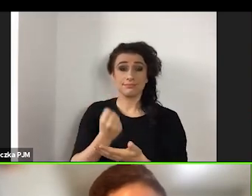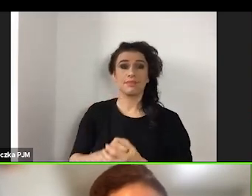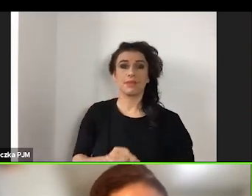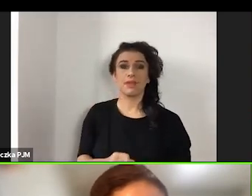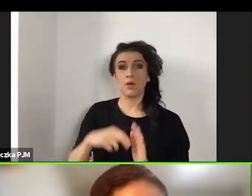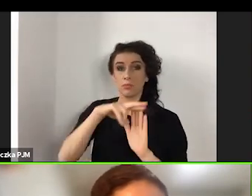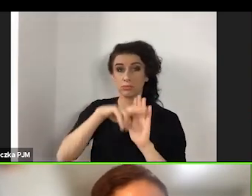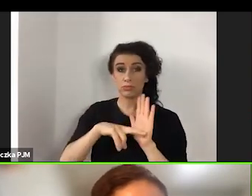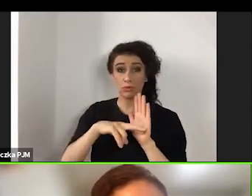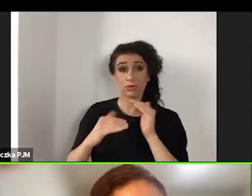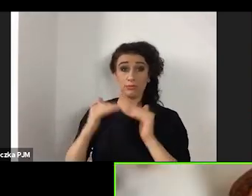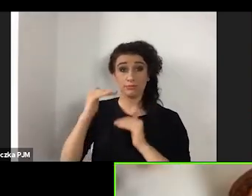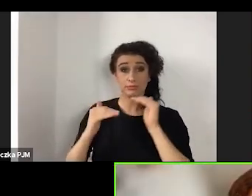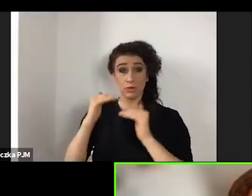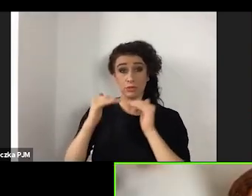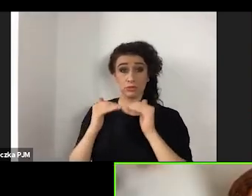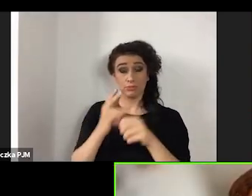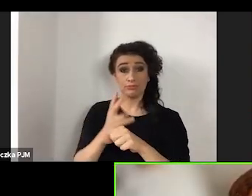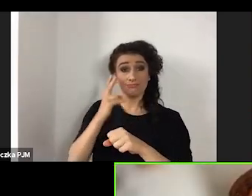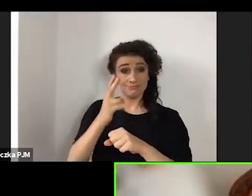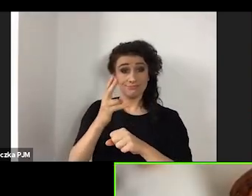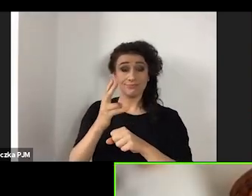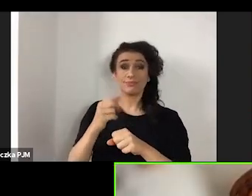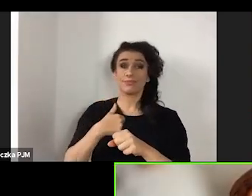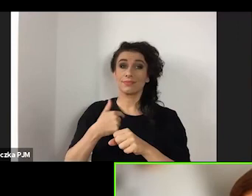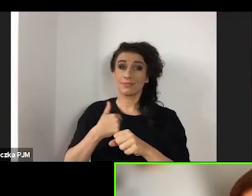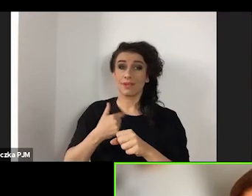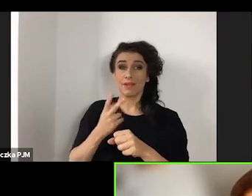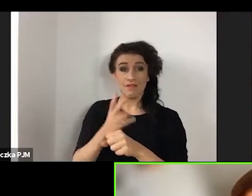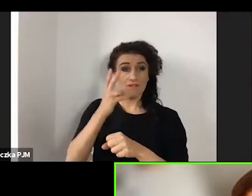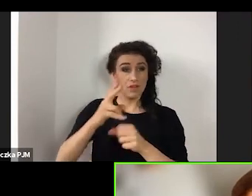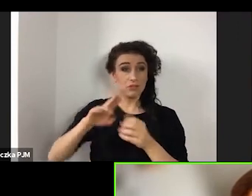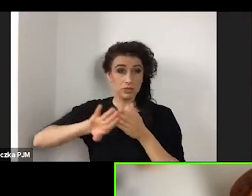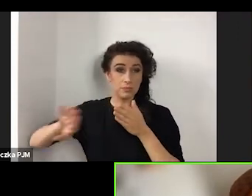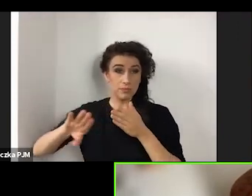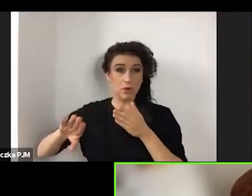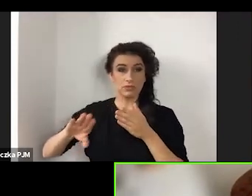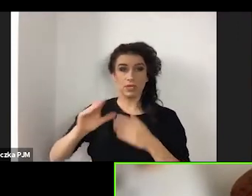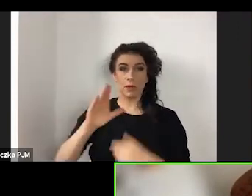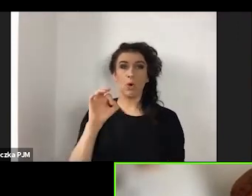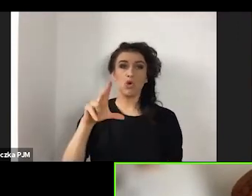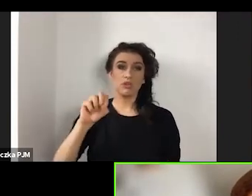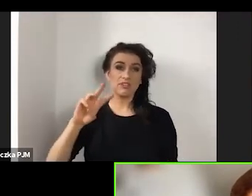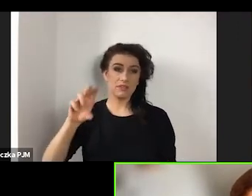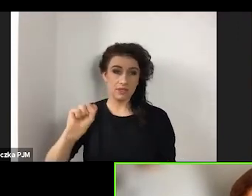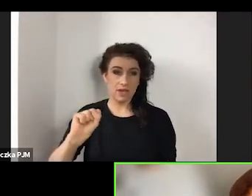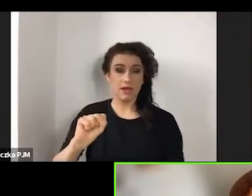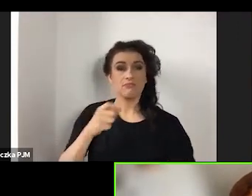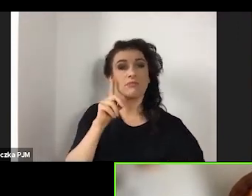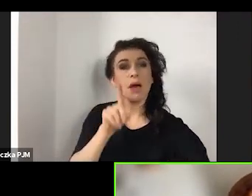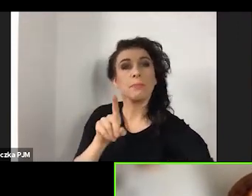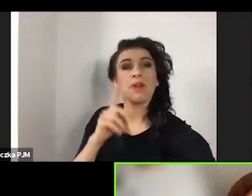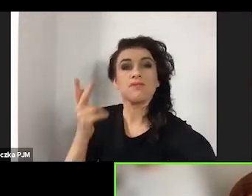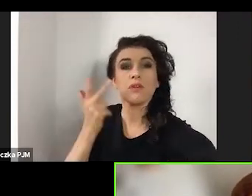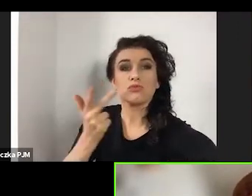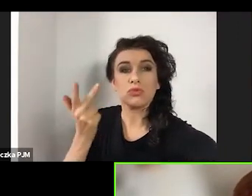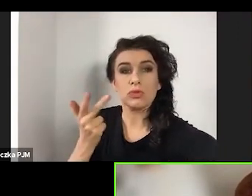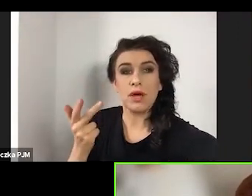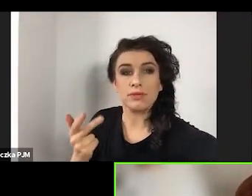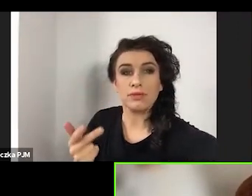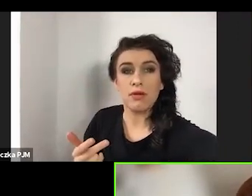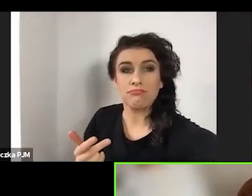Latin America, let's say, in the next 3 years. I would really like to